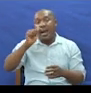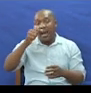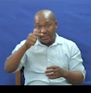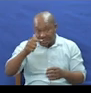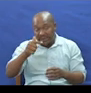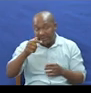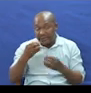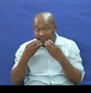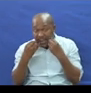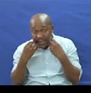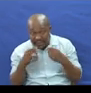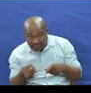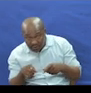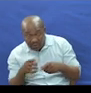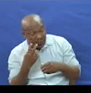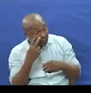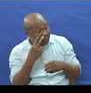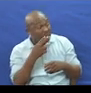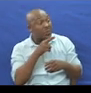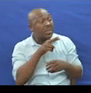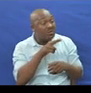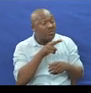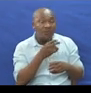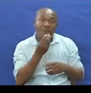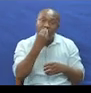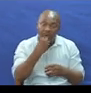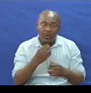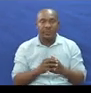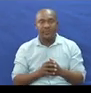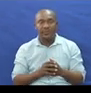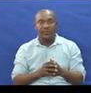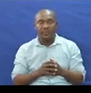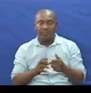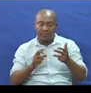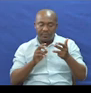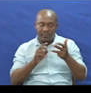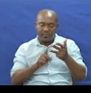for food. Now, what ran across the path?